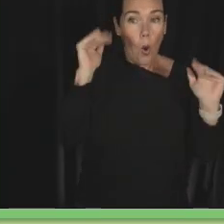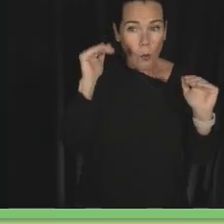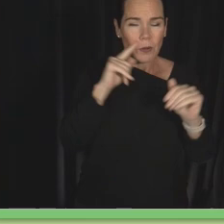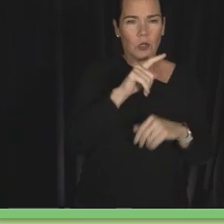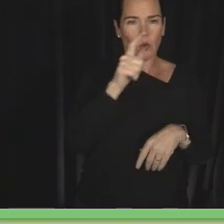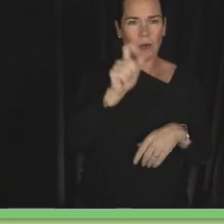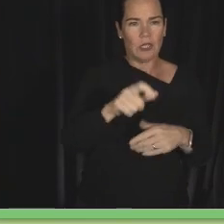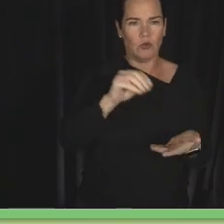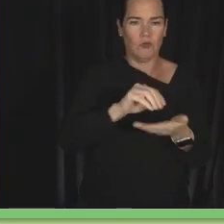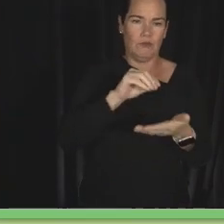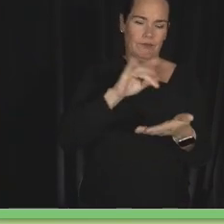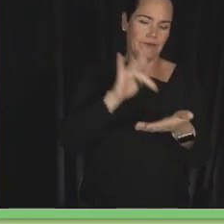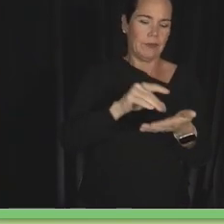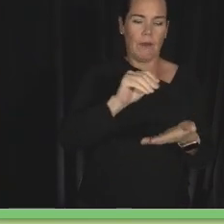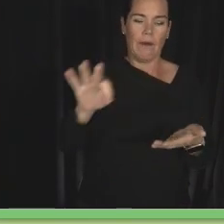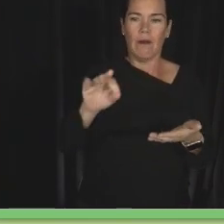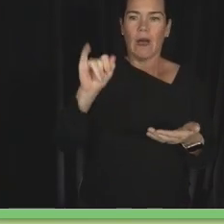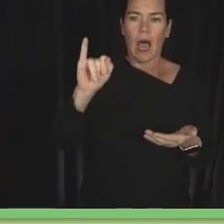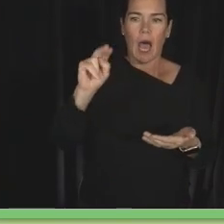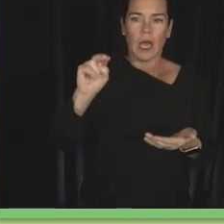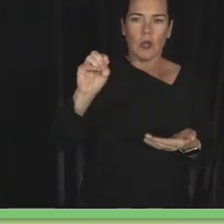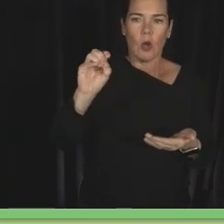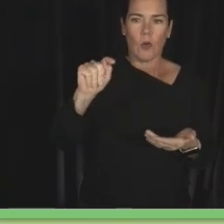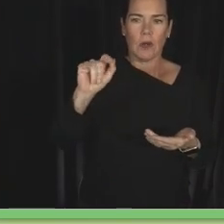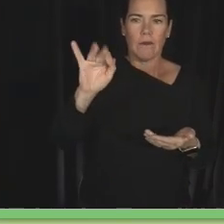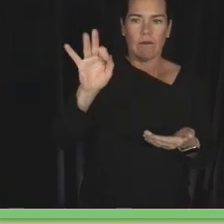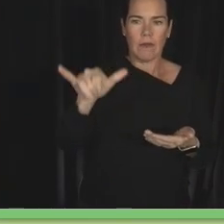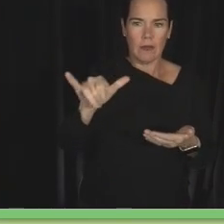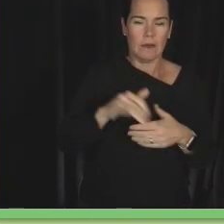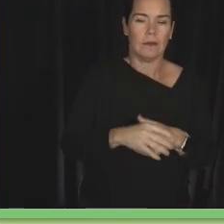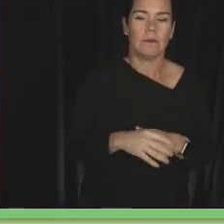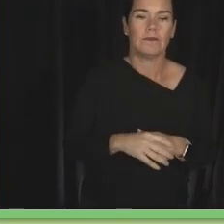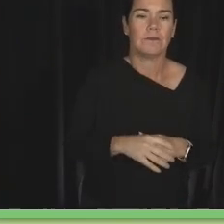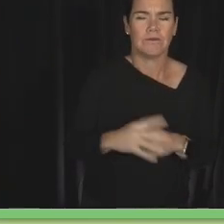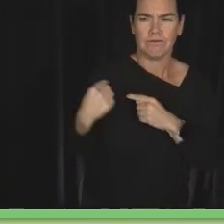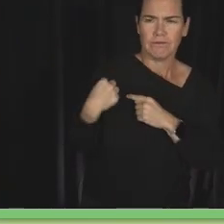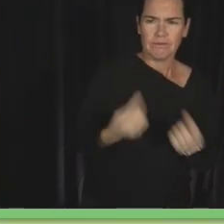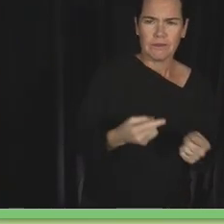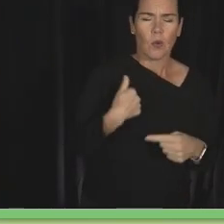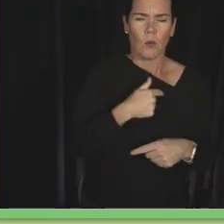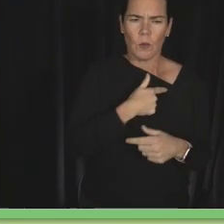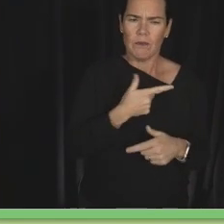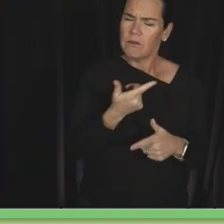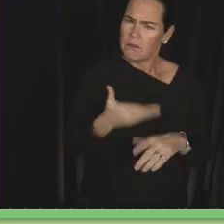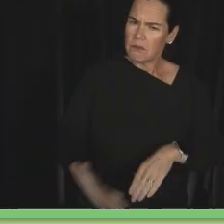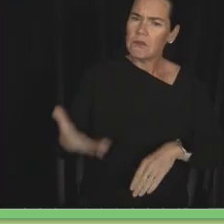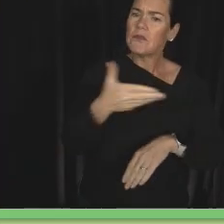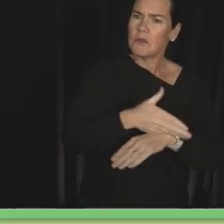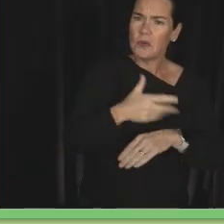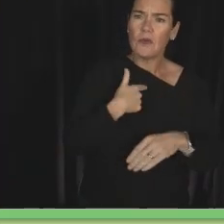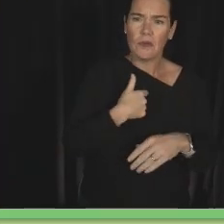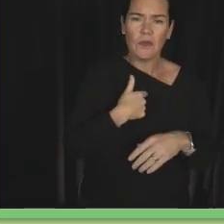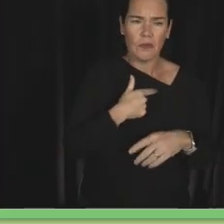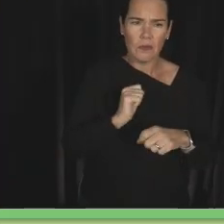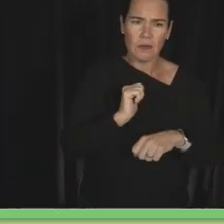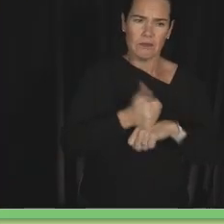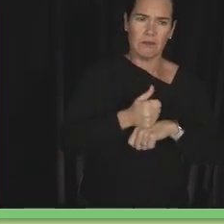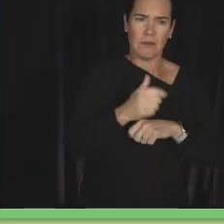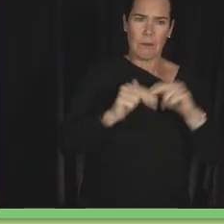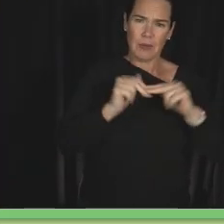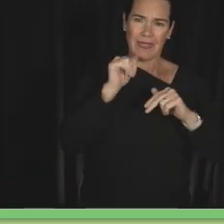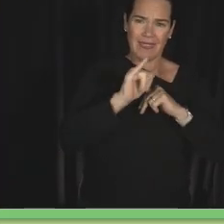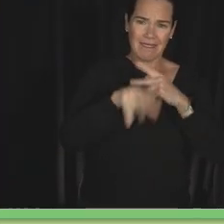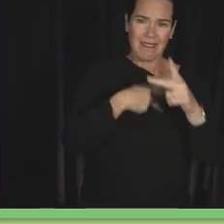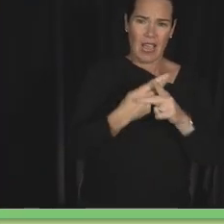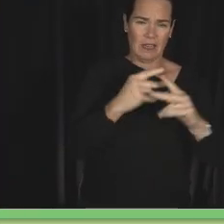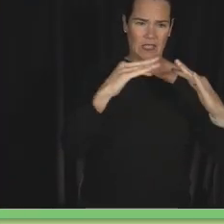So as an industry in the last decade, I think we've gotten much better at building highly scalable distributed systems, and that's